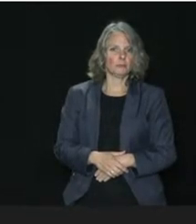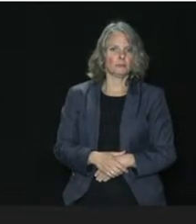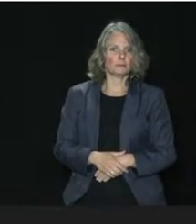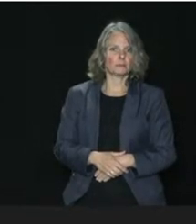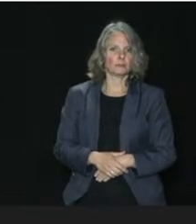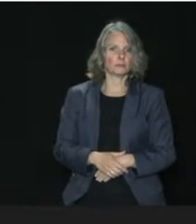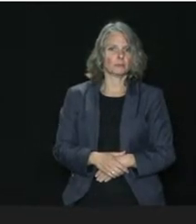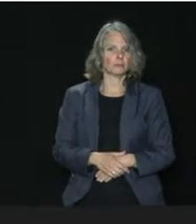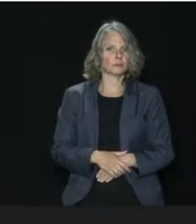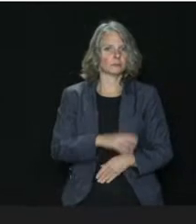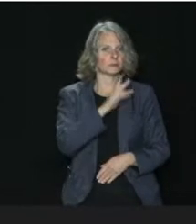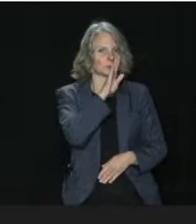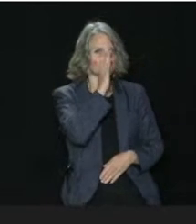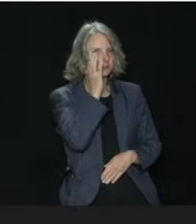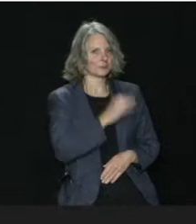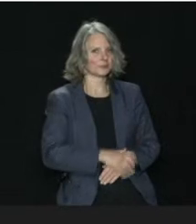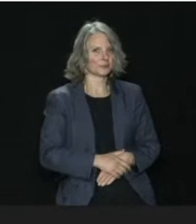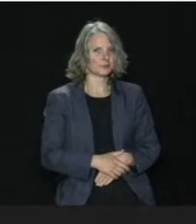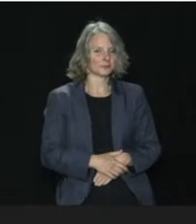Bonjour, Julianne Lapointe.